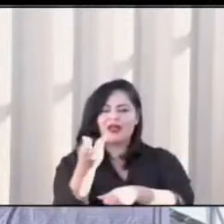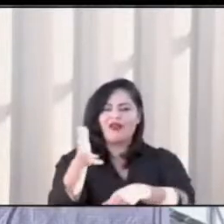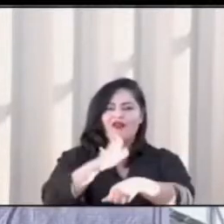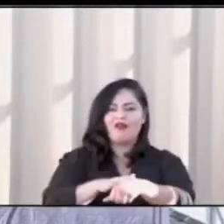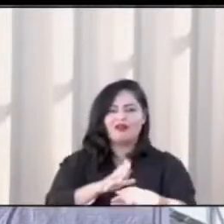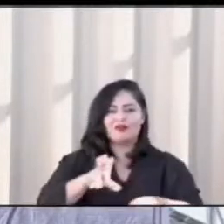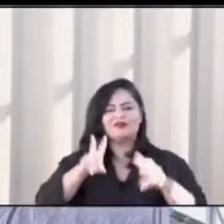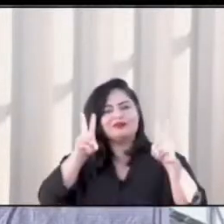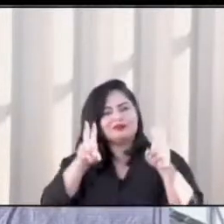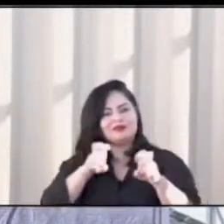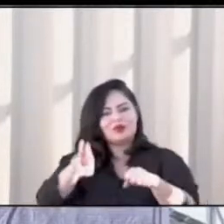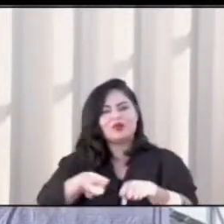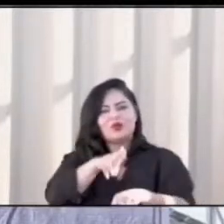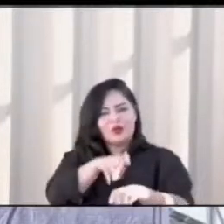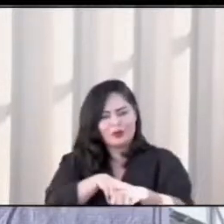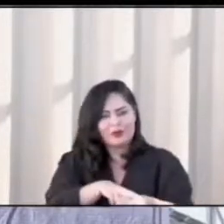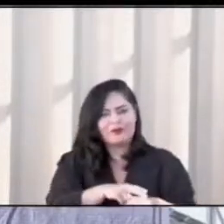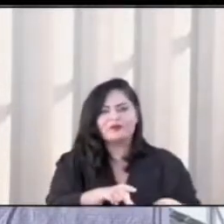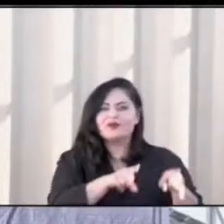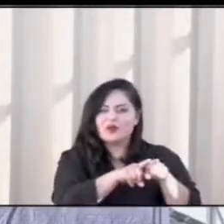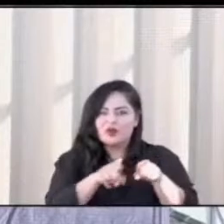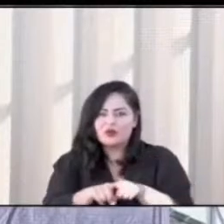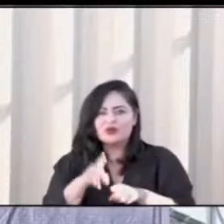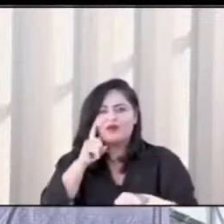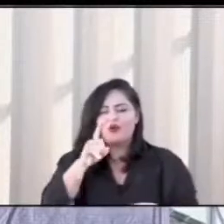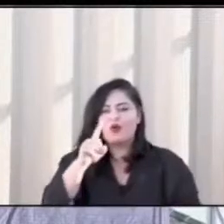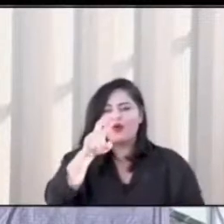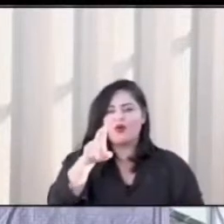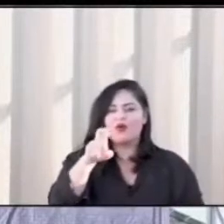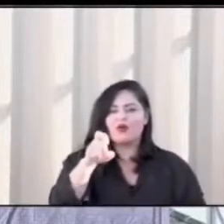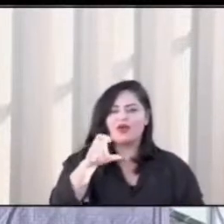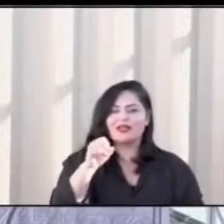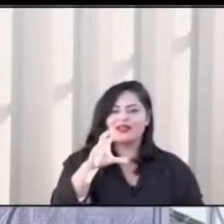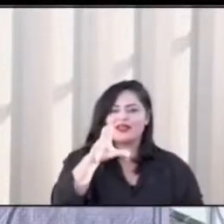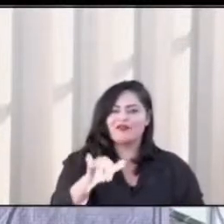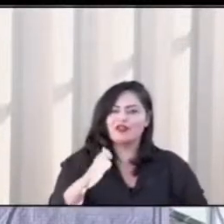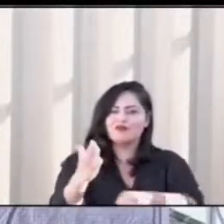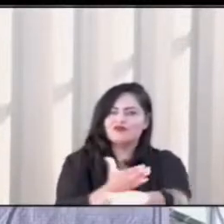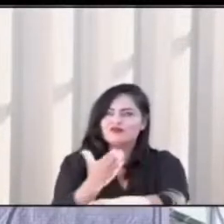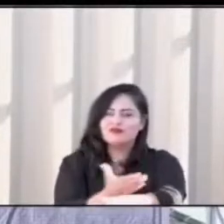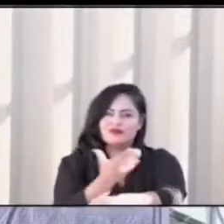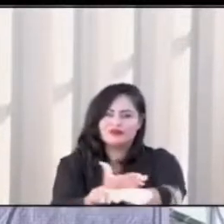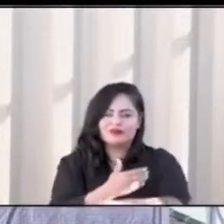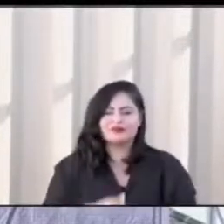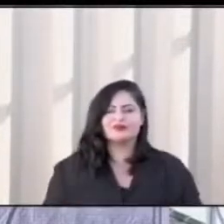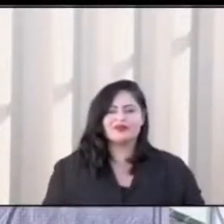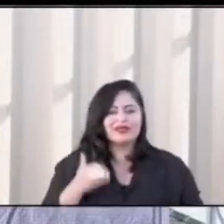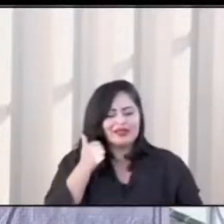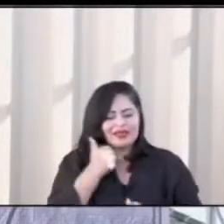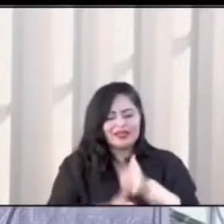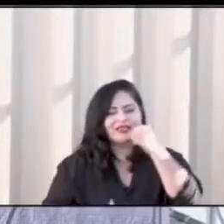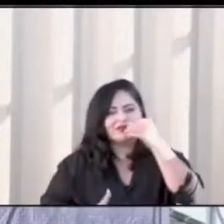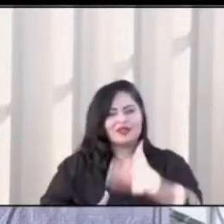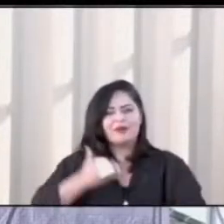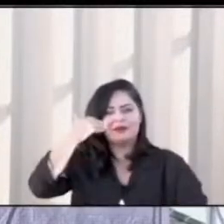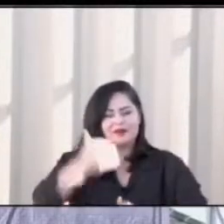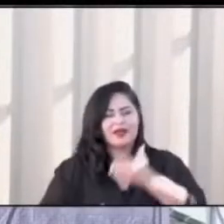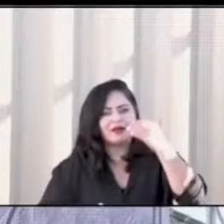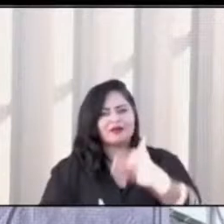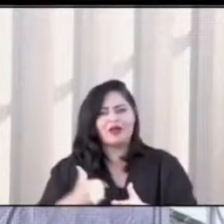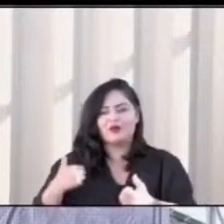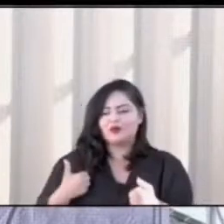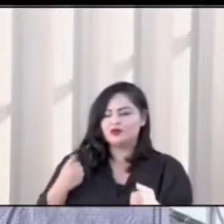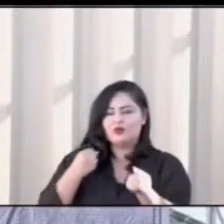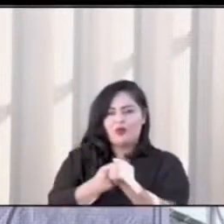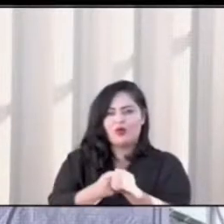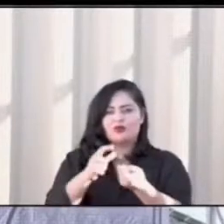operations. It also oversees the recovery efforts within the city. At each step along the way, it also coordinates support from and